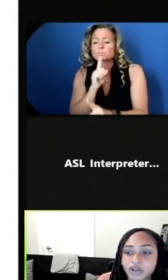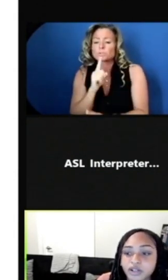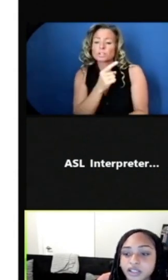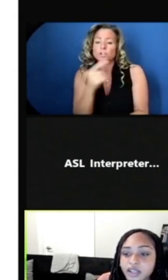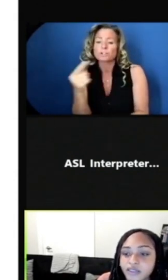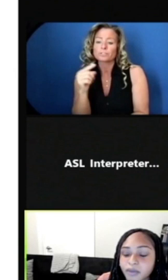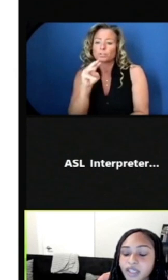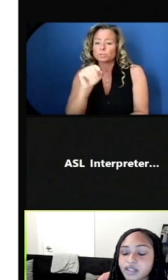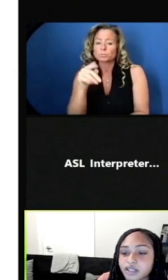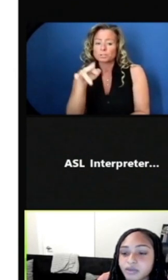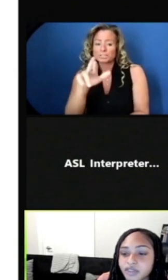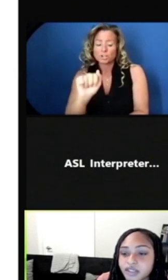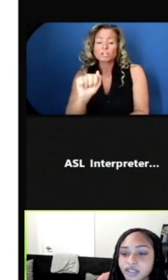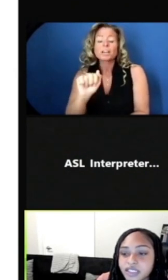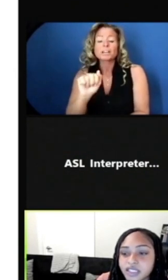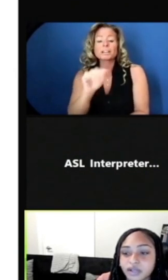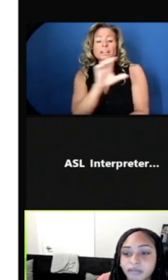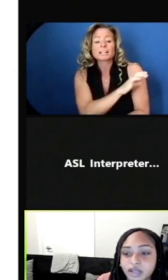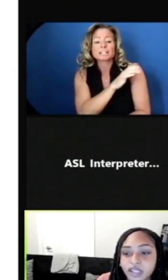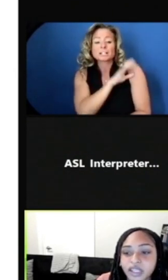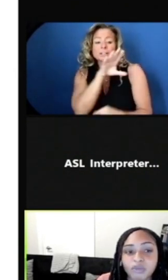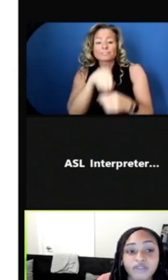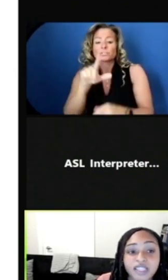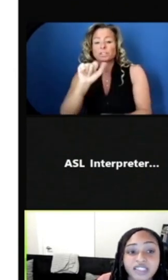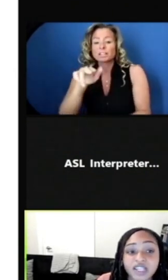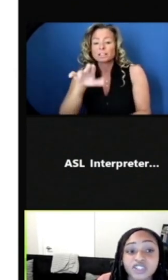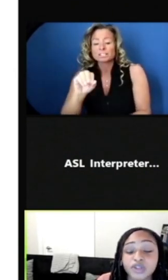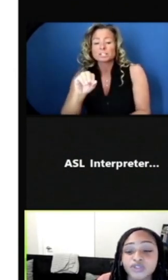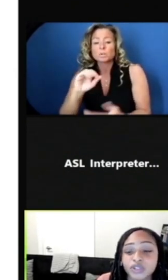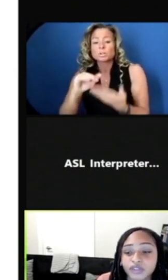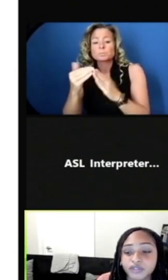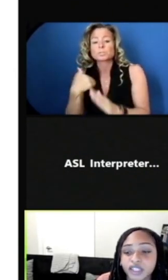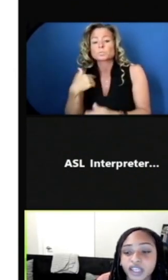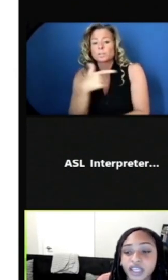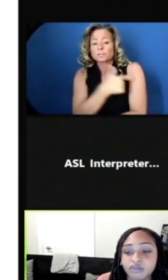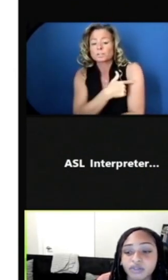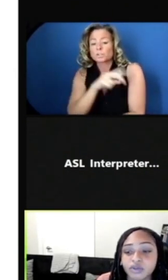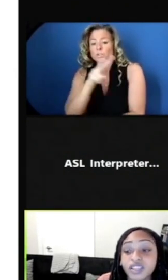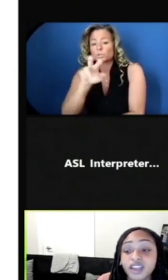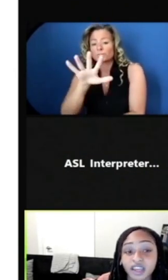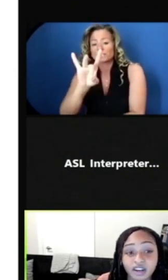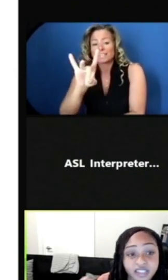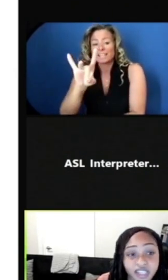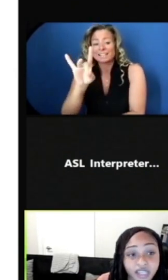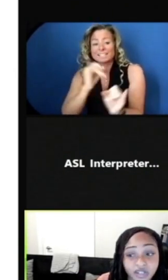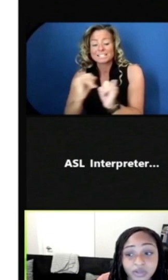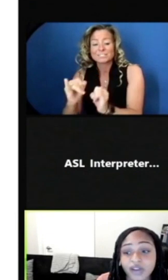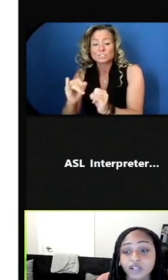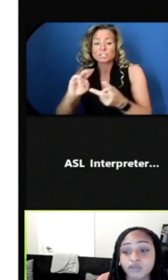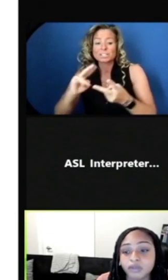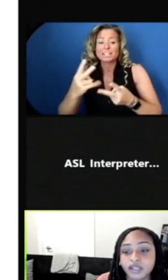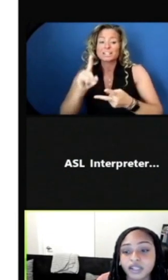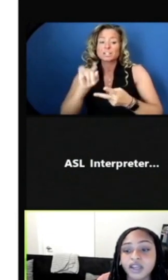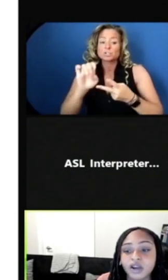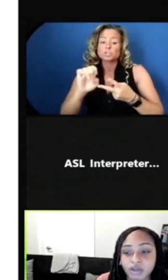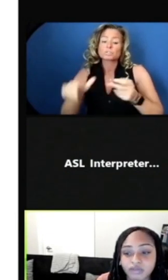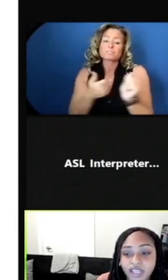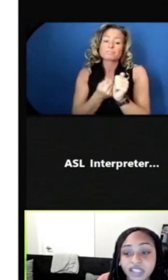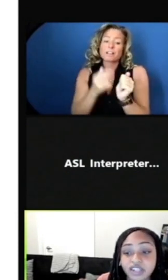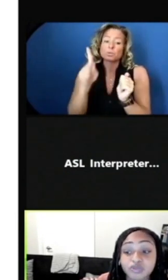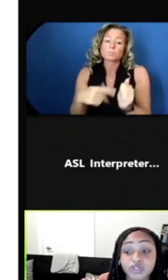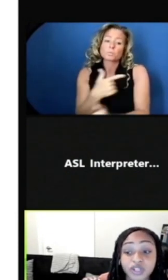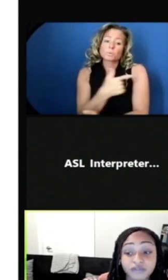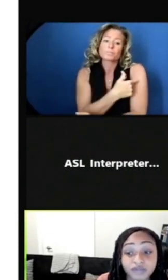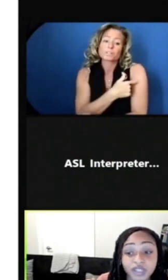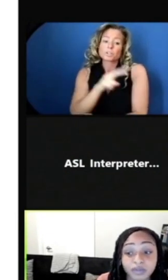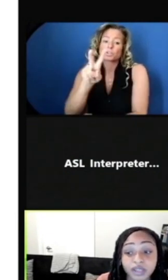first Moderna clinic that we conducted within the Latino community, we vaccinated 258 individuals. In our second dose follow-up clinic, we